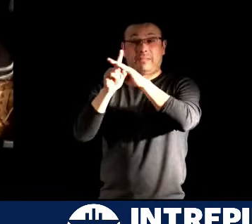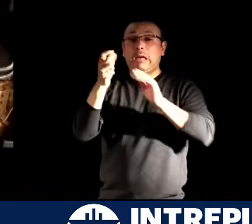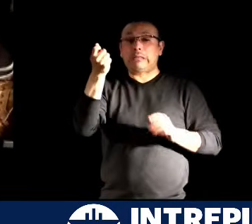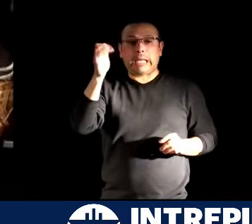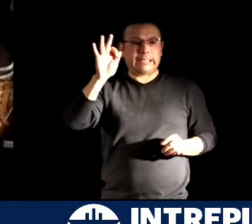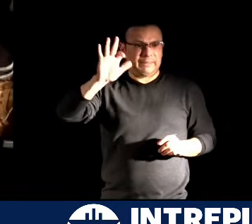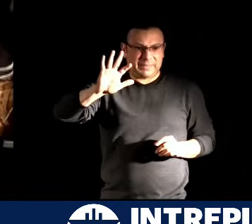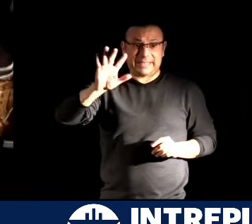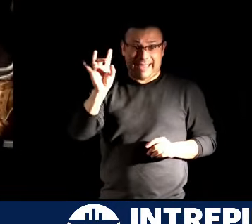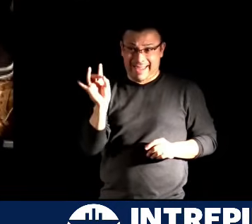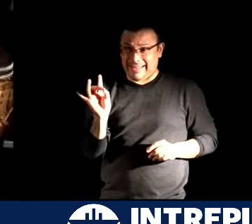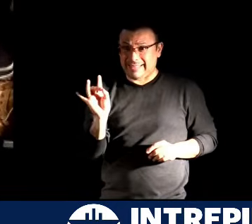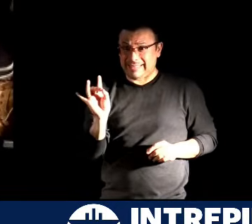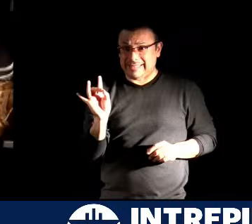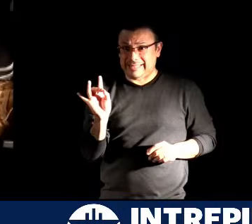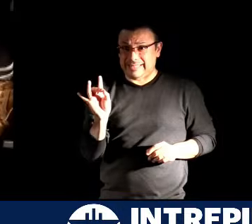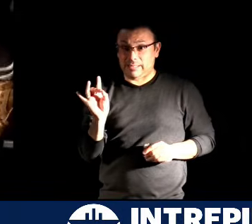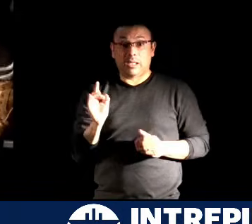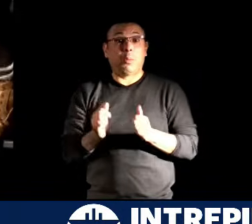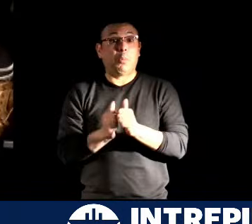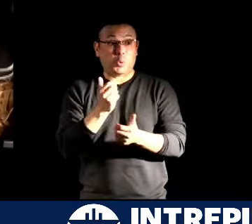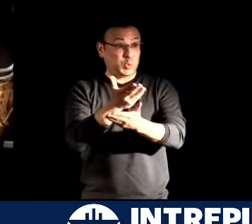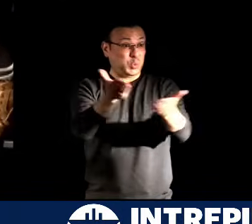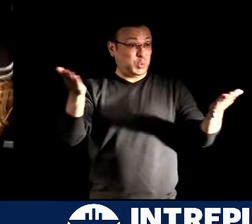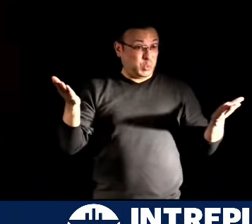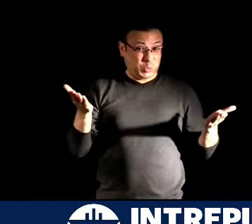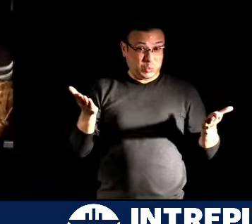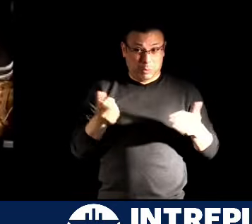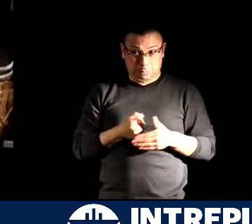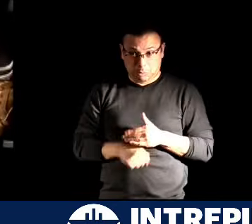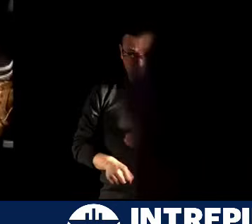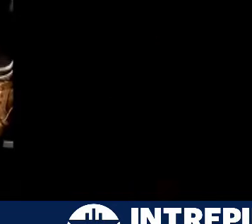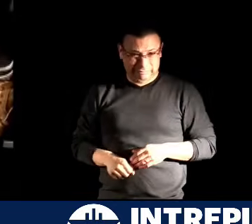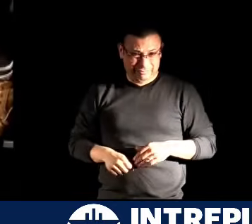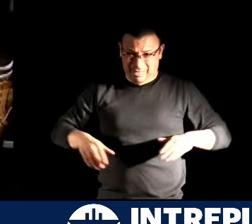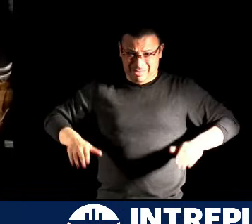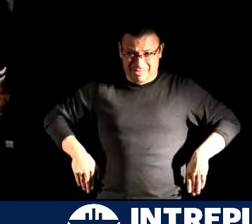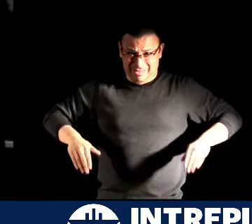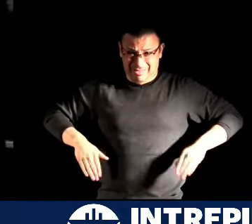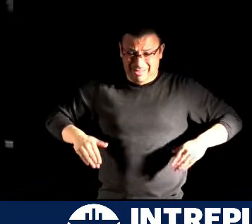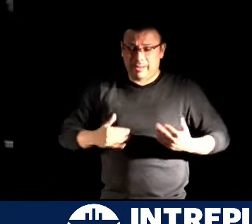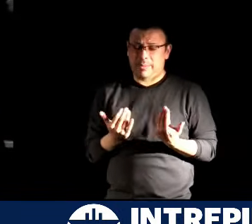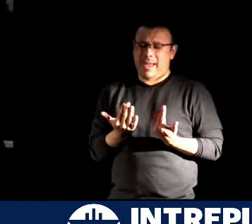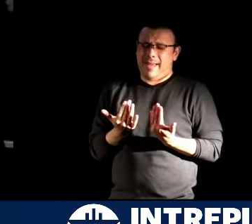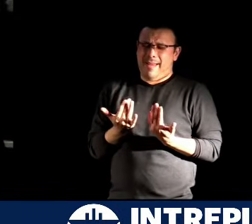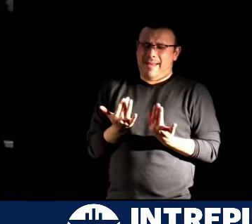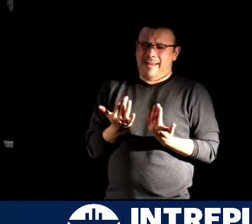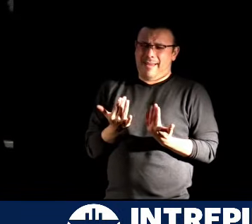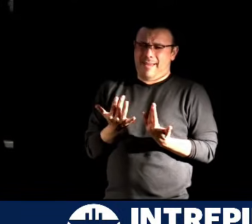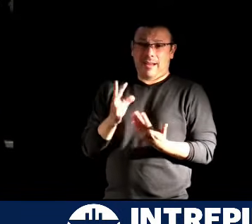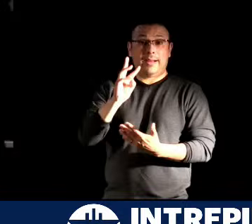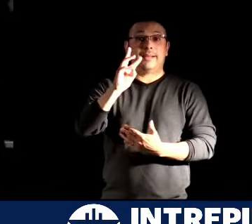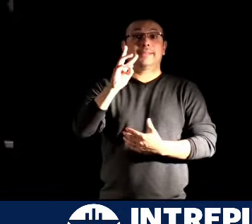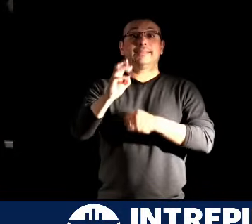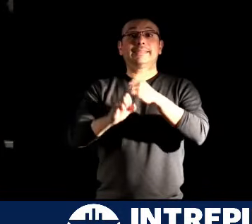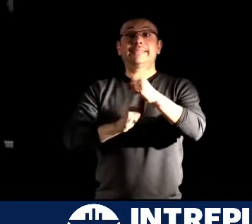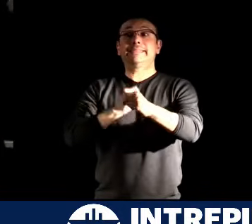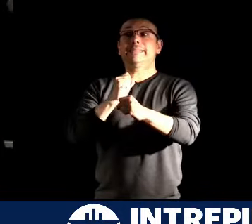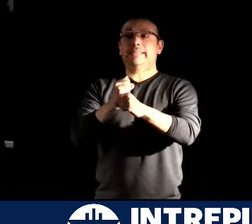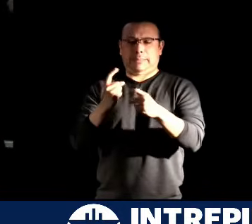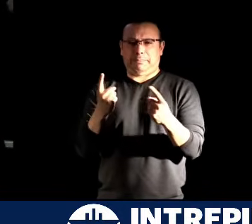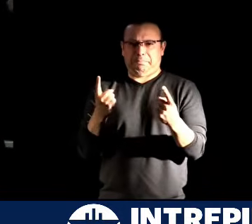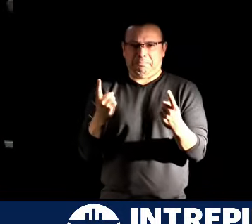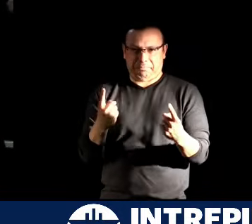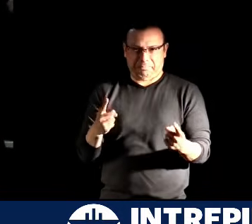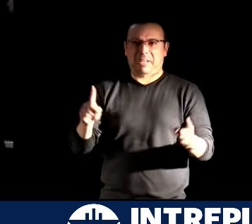that most people here were not even born back then. So we had to wait for 60 years for this mission to fly